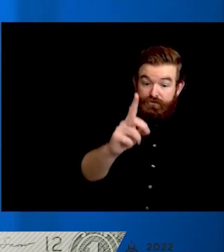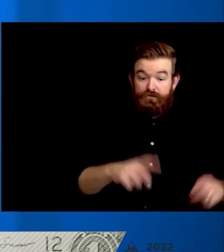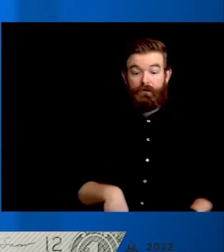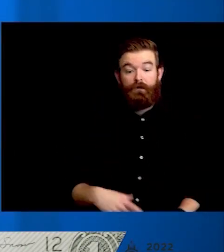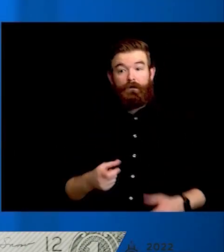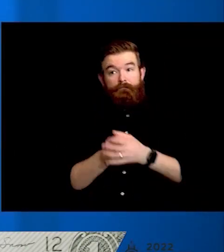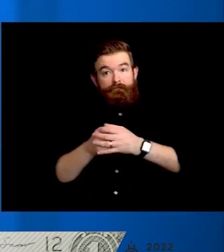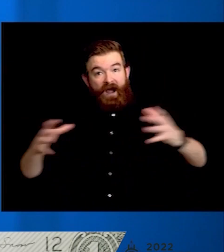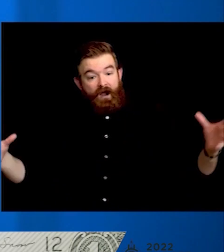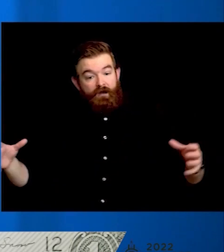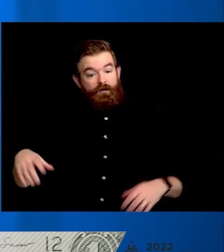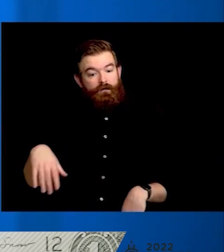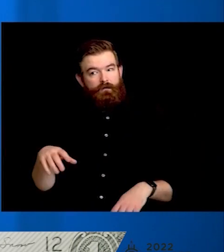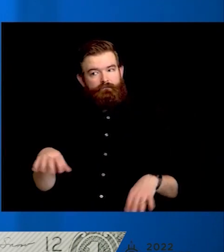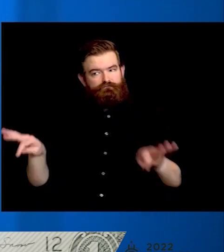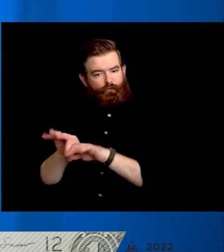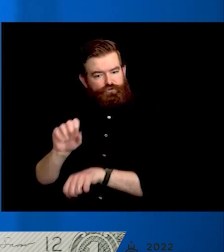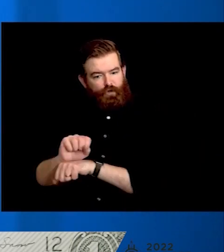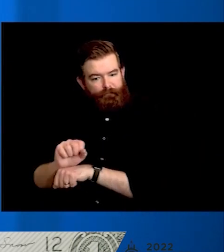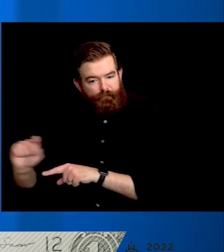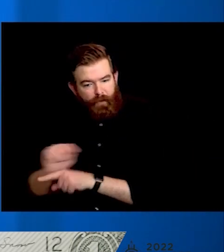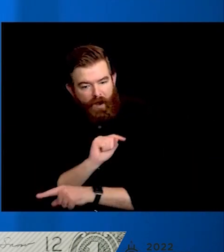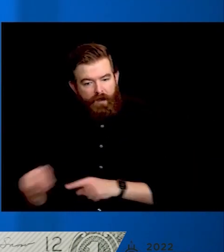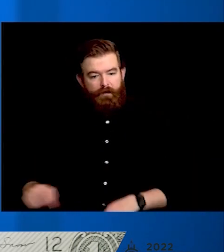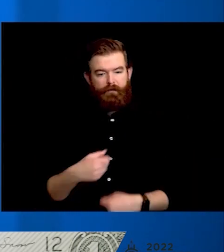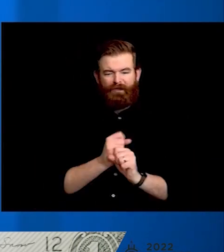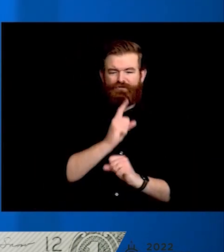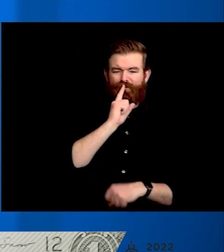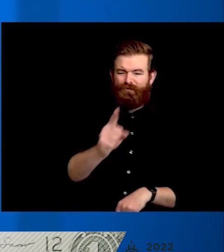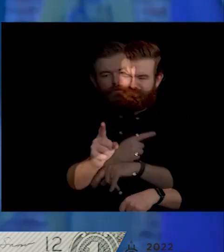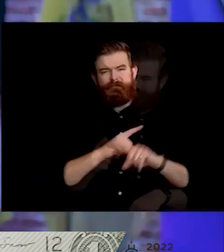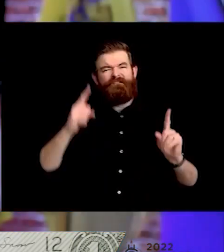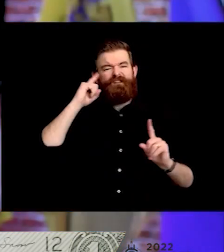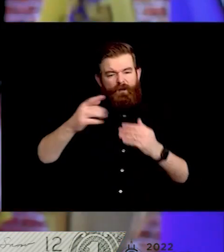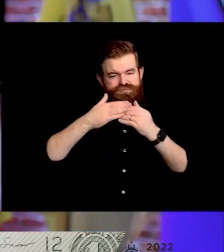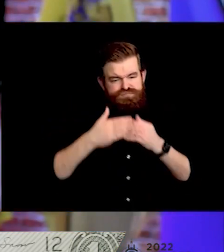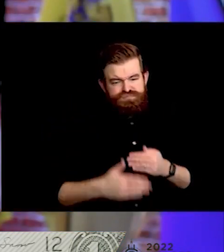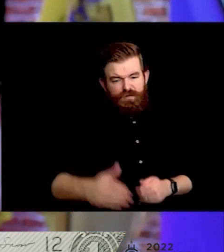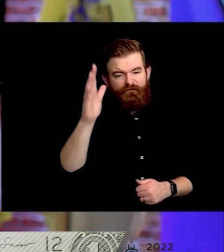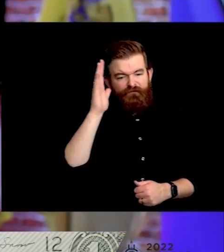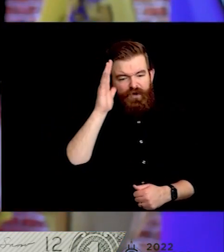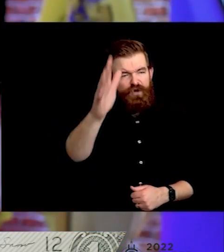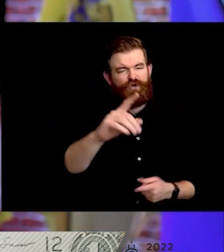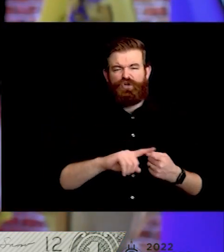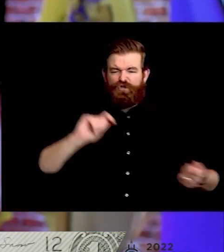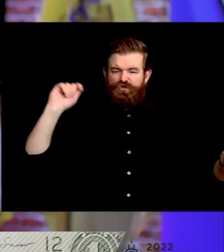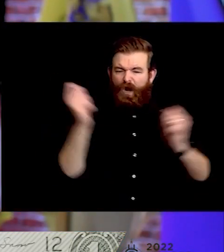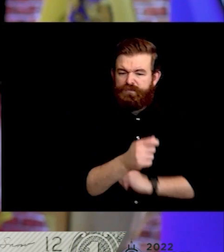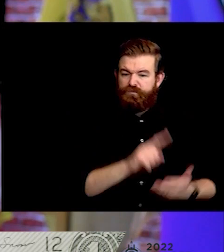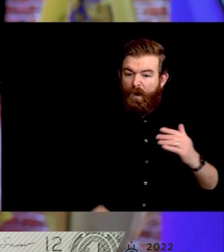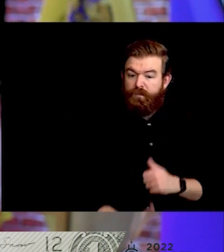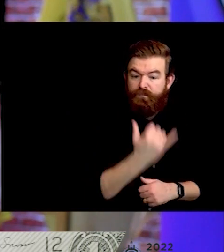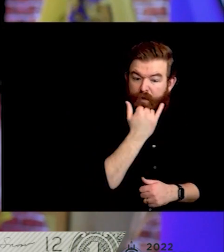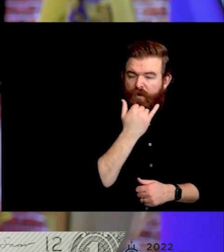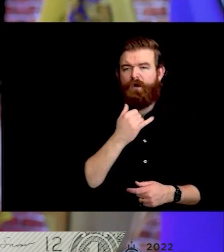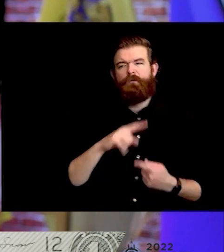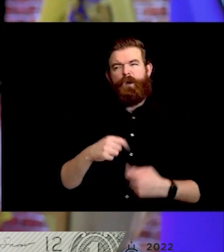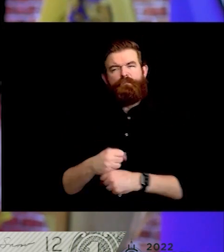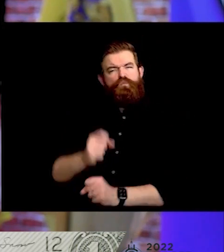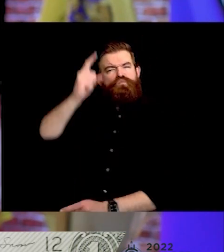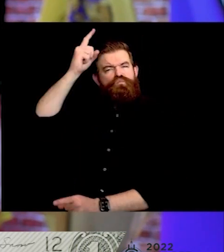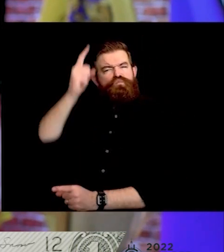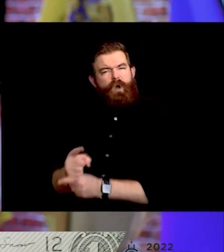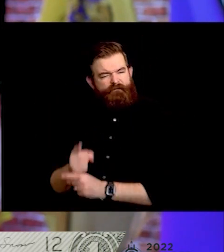discussion that we hear from him. He talked about, you know, they've always looked for savings. They looked for efficiencies. As Senator